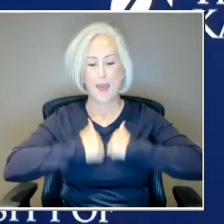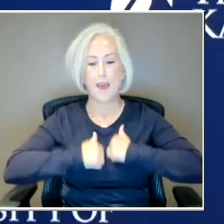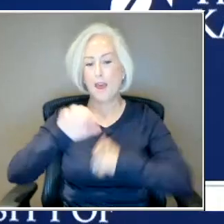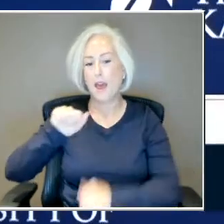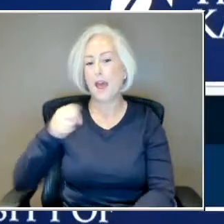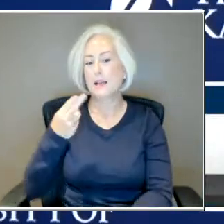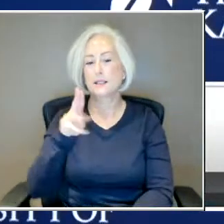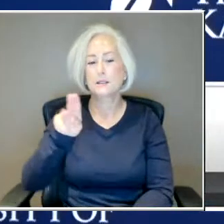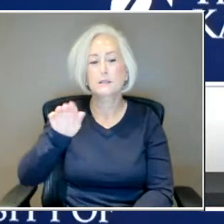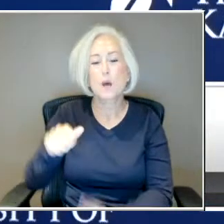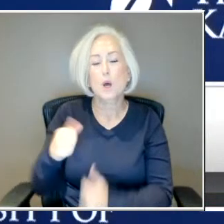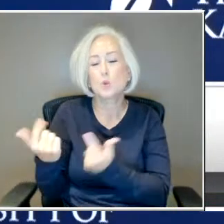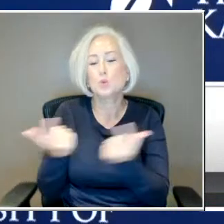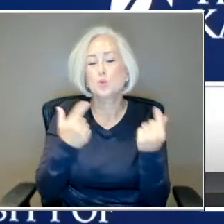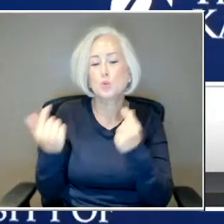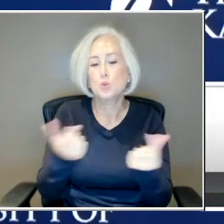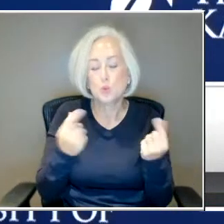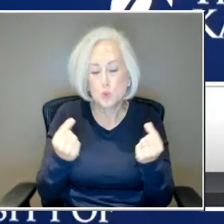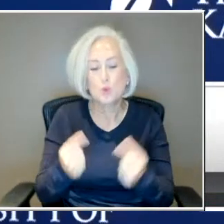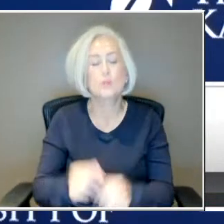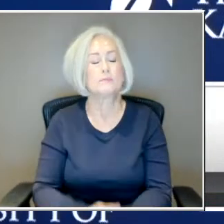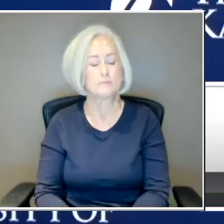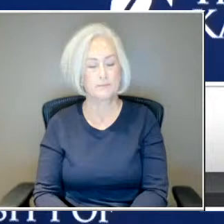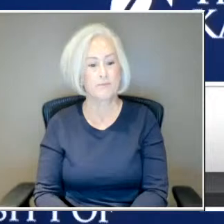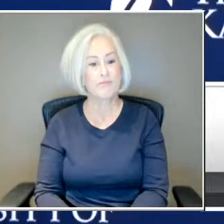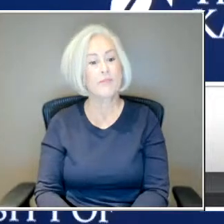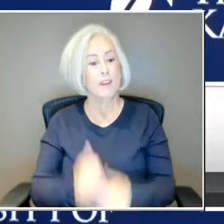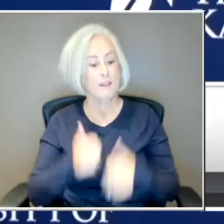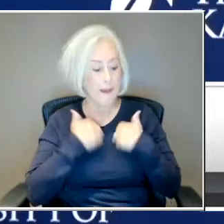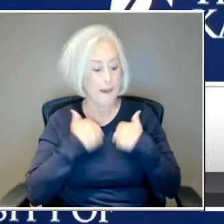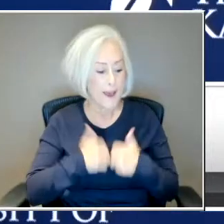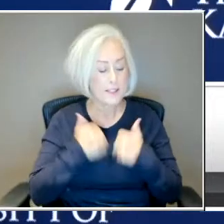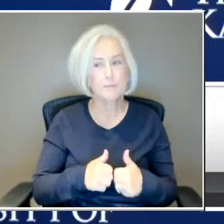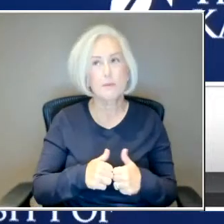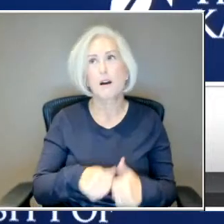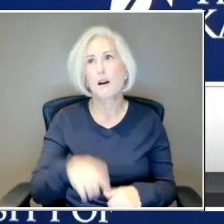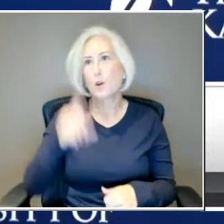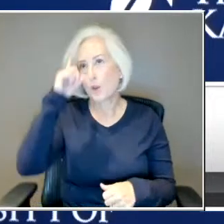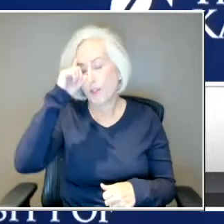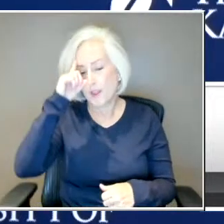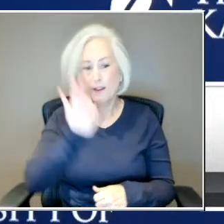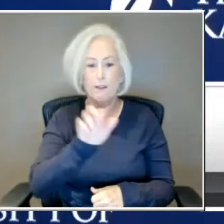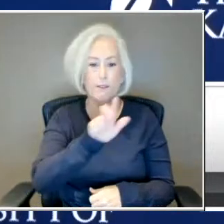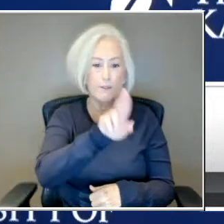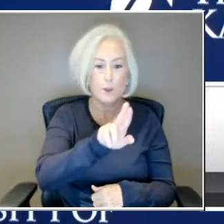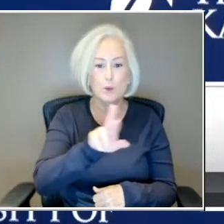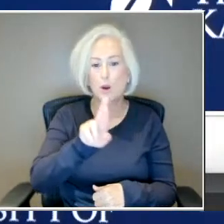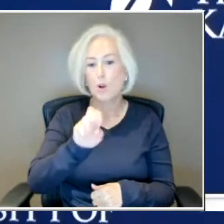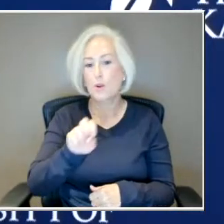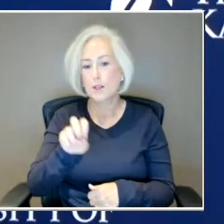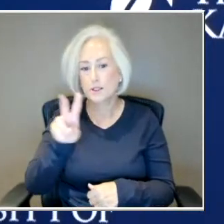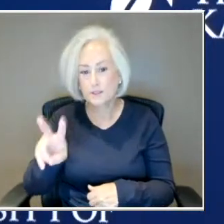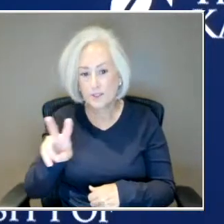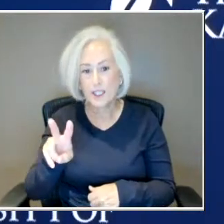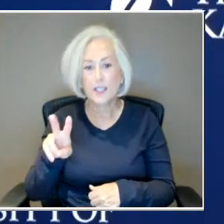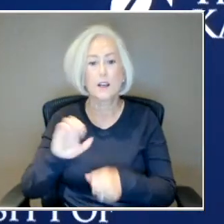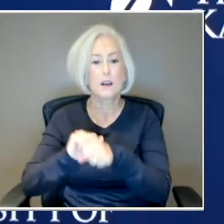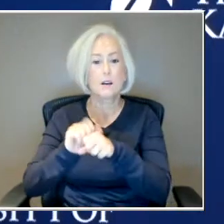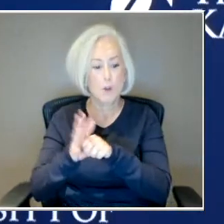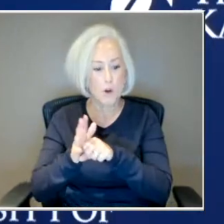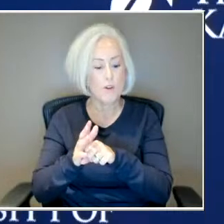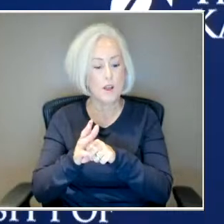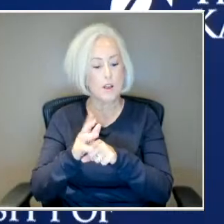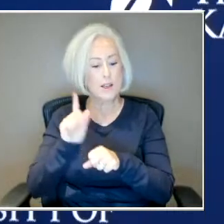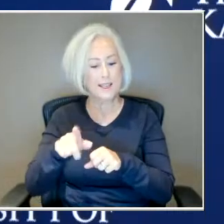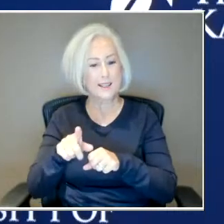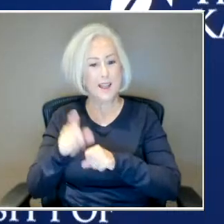asthma, all these viruses we're talking about, flu, COVID, RSV, they can be triggers for an asthma attack. And in fact,